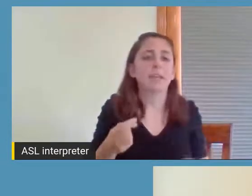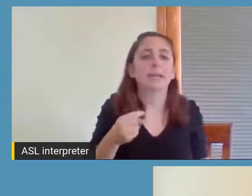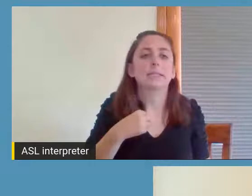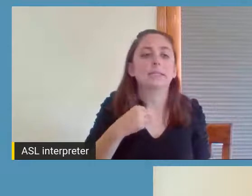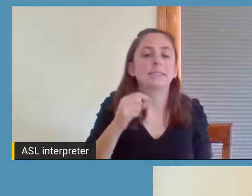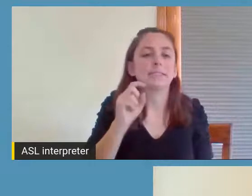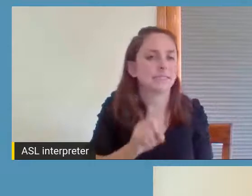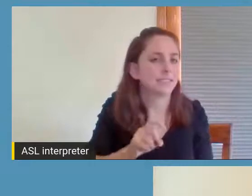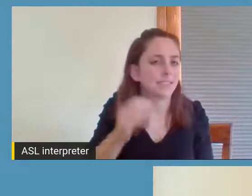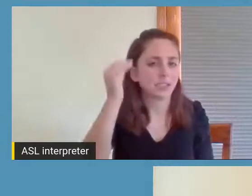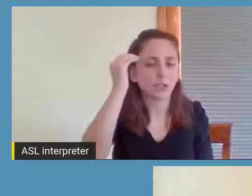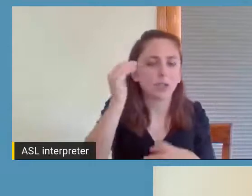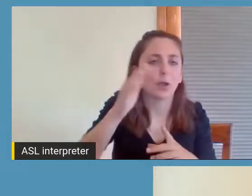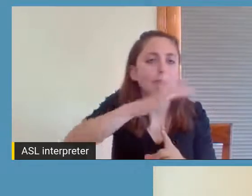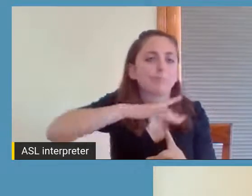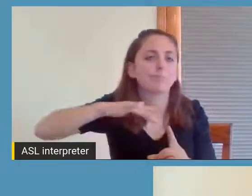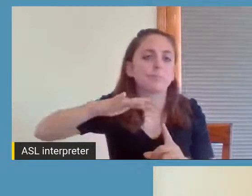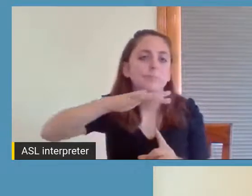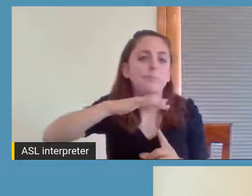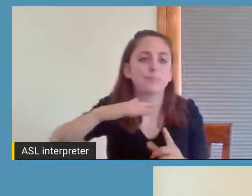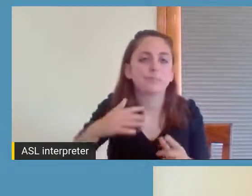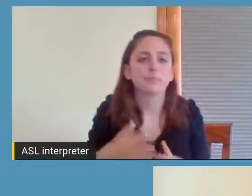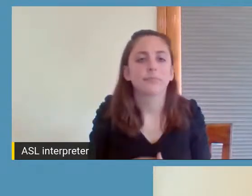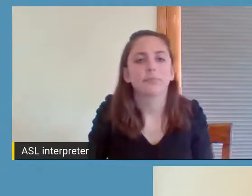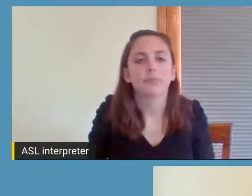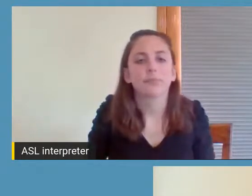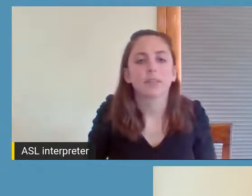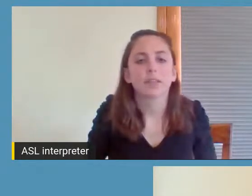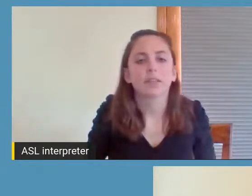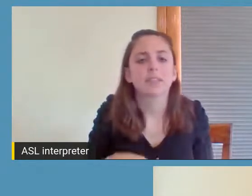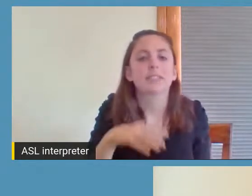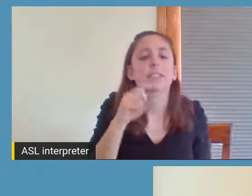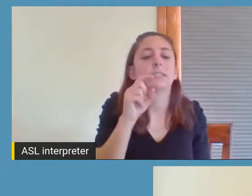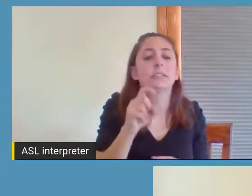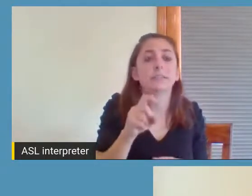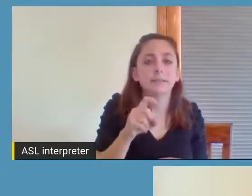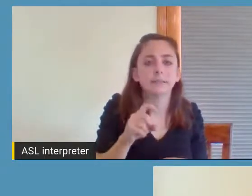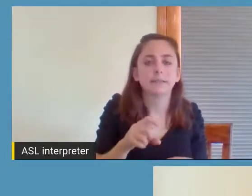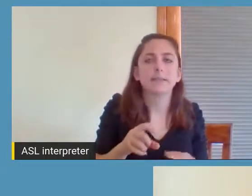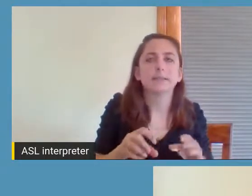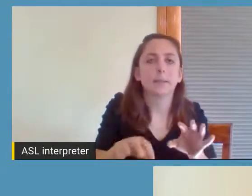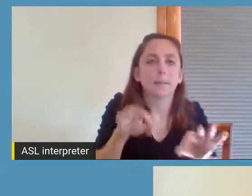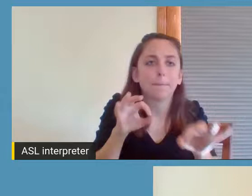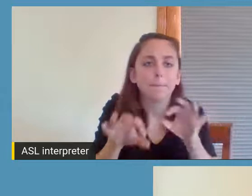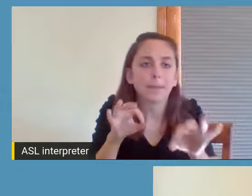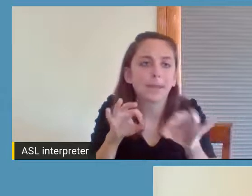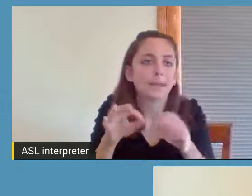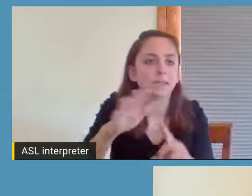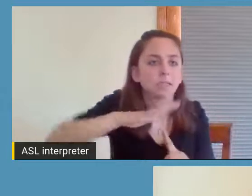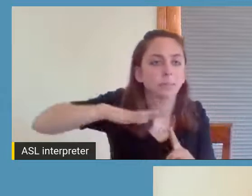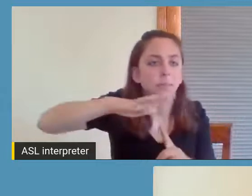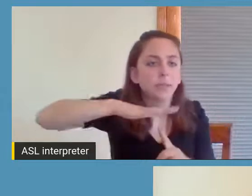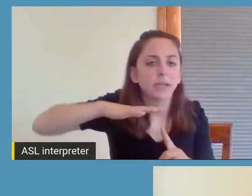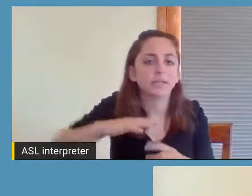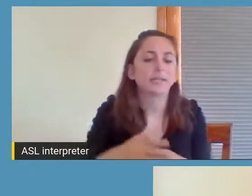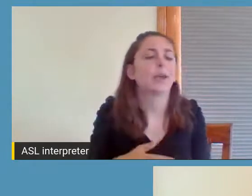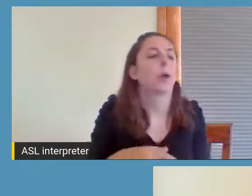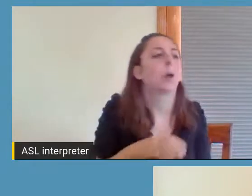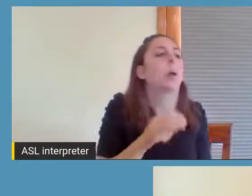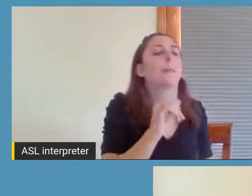the space. I need to know what I'm working with. I need to be able to select the spaces. Like I need to say, okay, this is a good space. This is a good